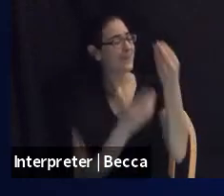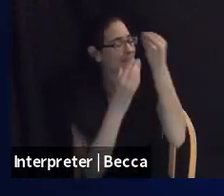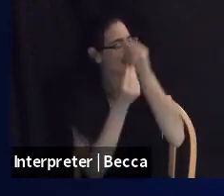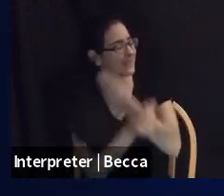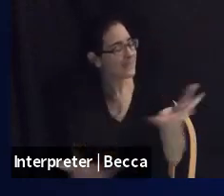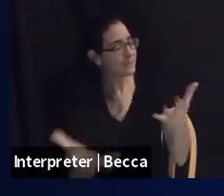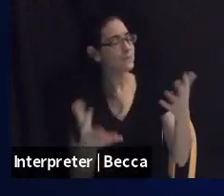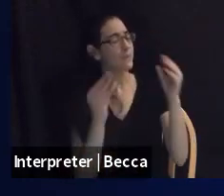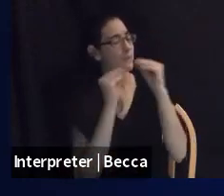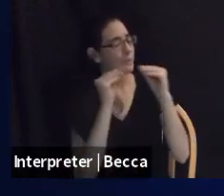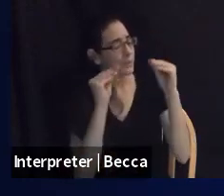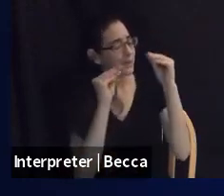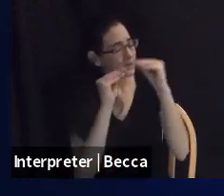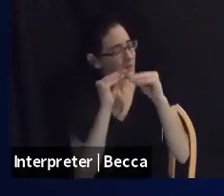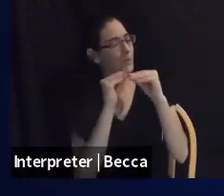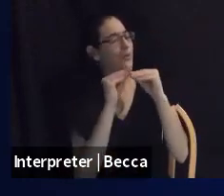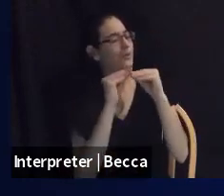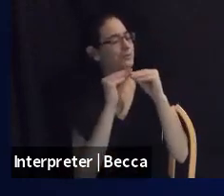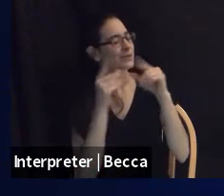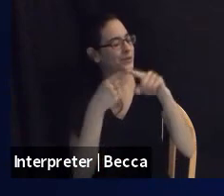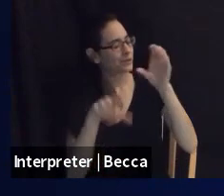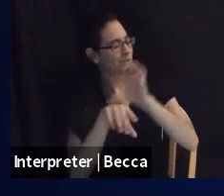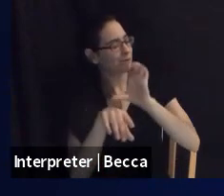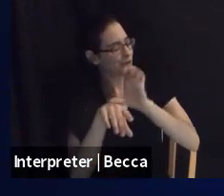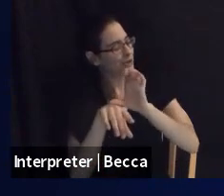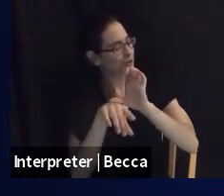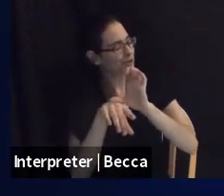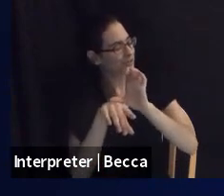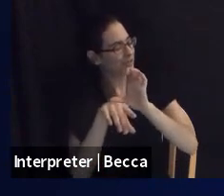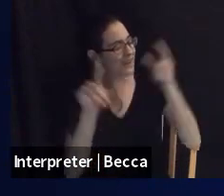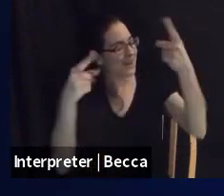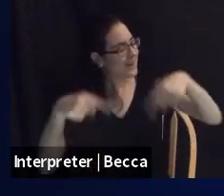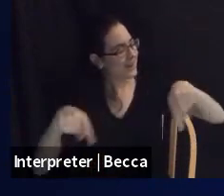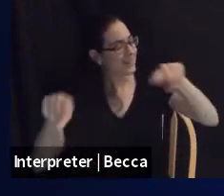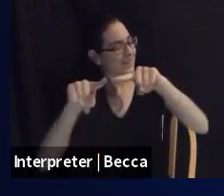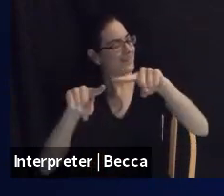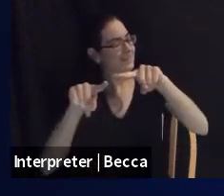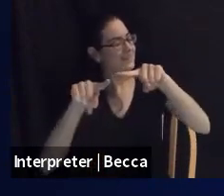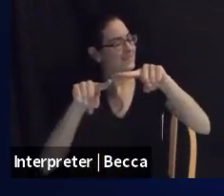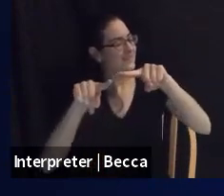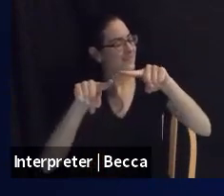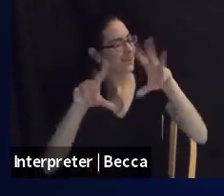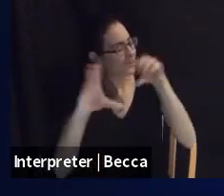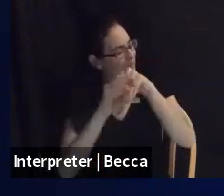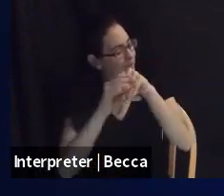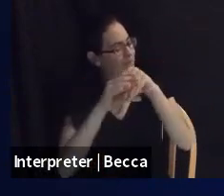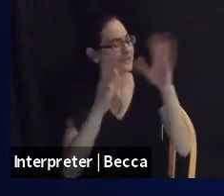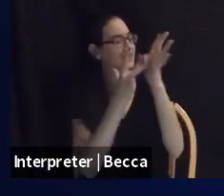to this thing called church, and they are it. It's in Jesus' name we